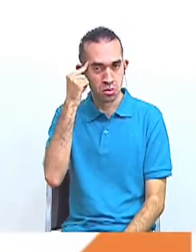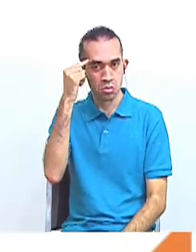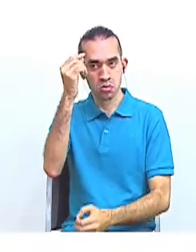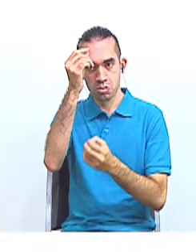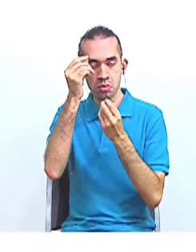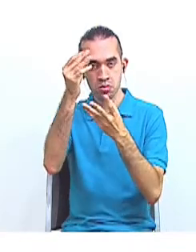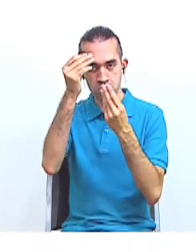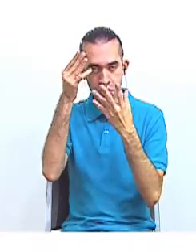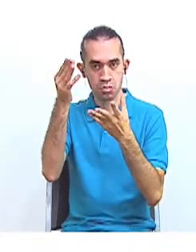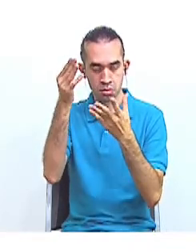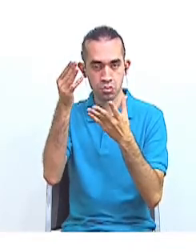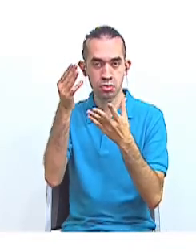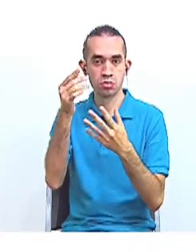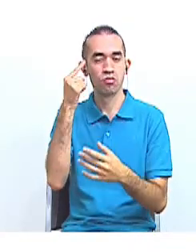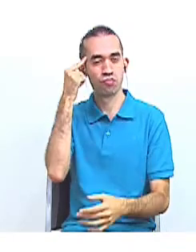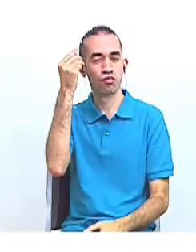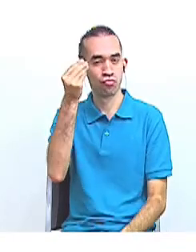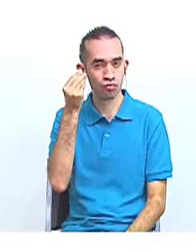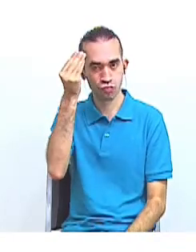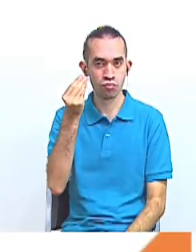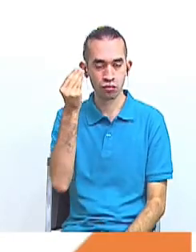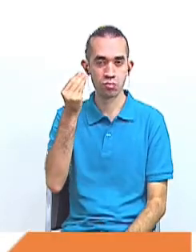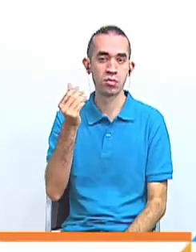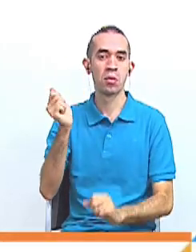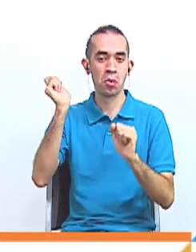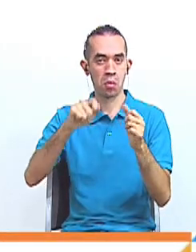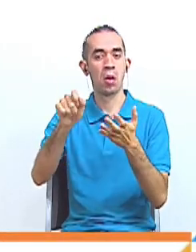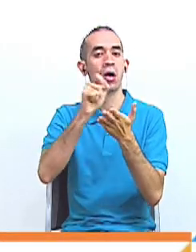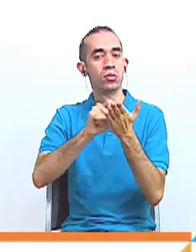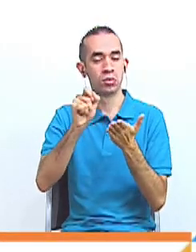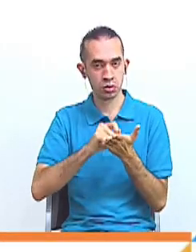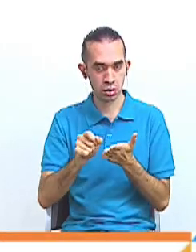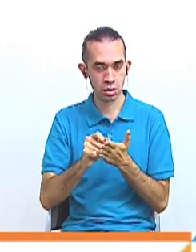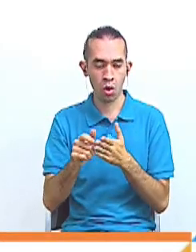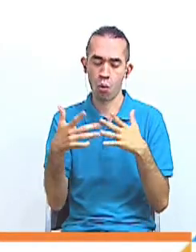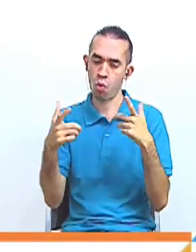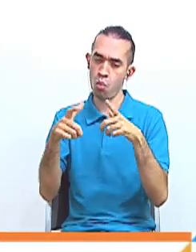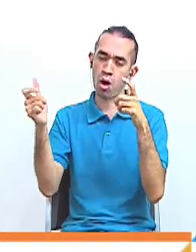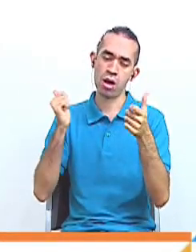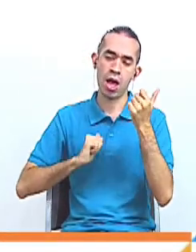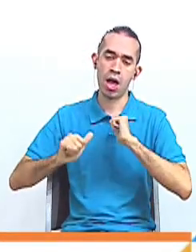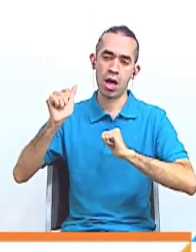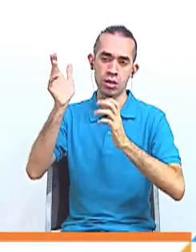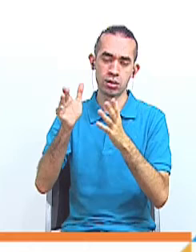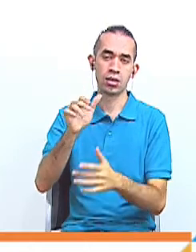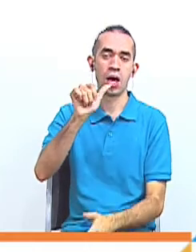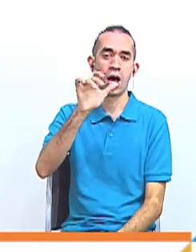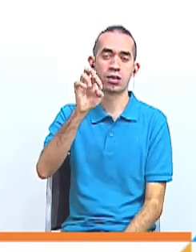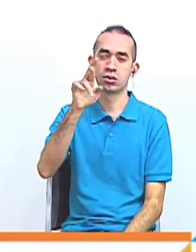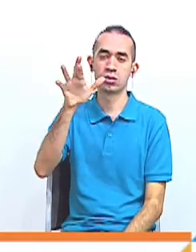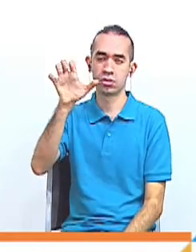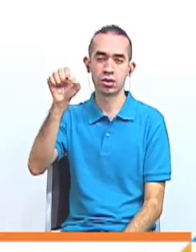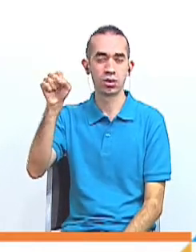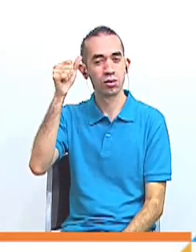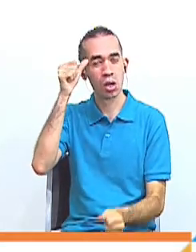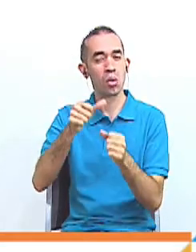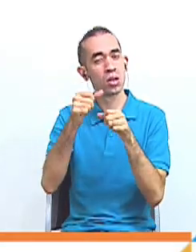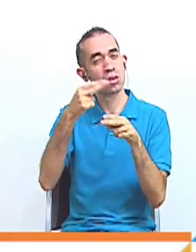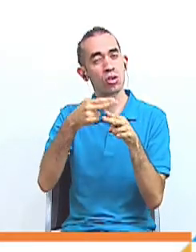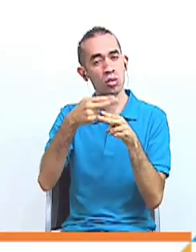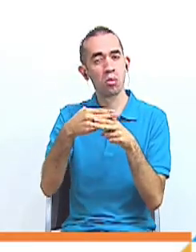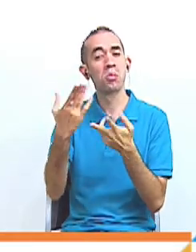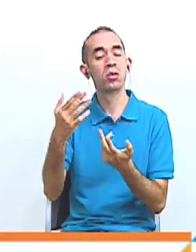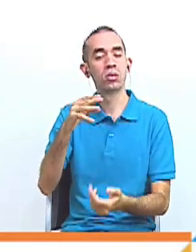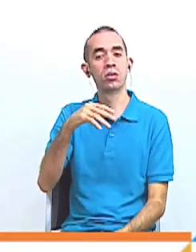have and think about what can we write about this great actress. Do you remember the name I told you at the beginning? She